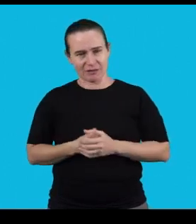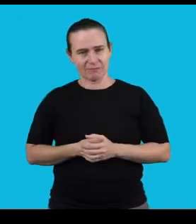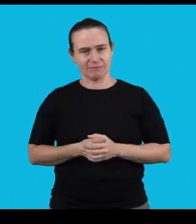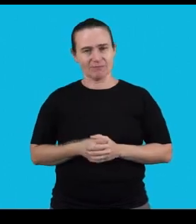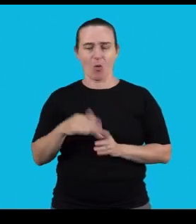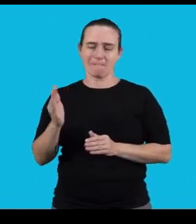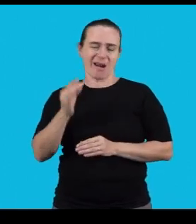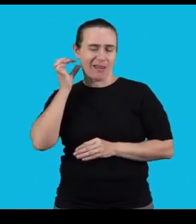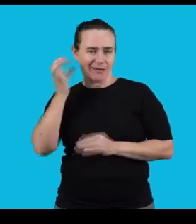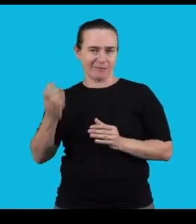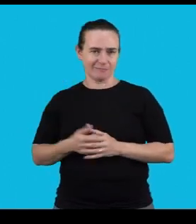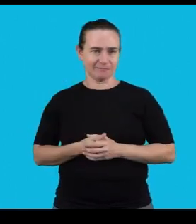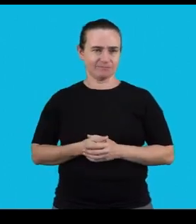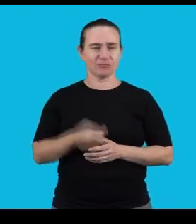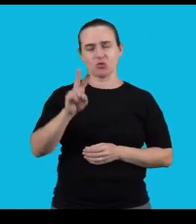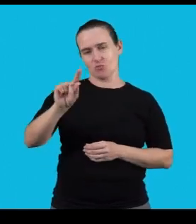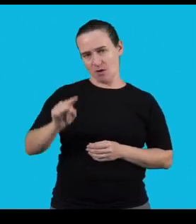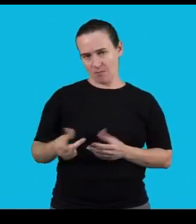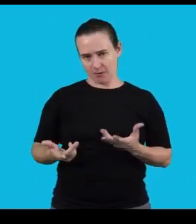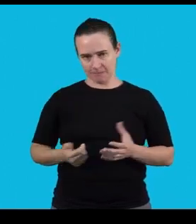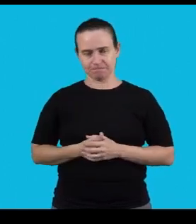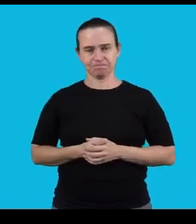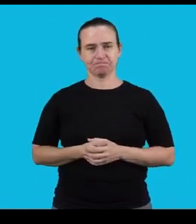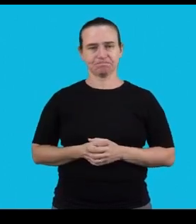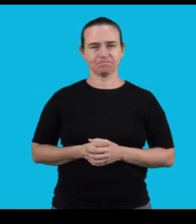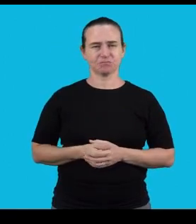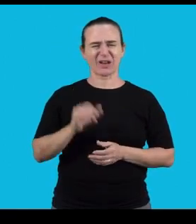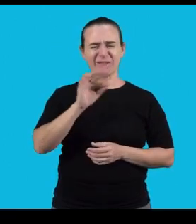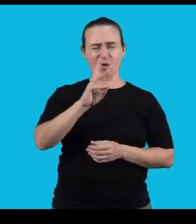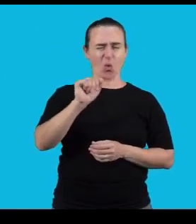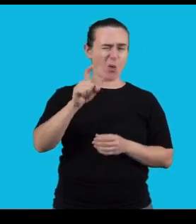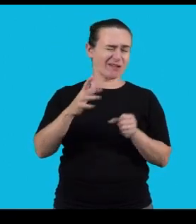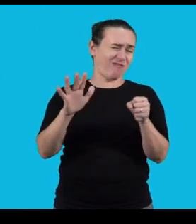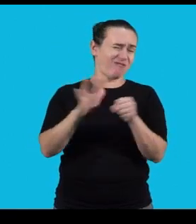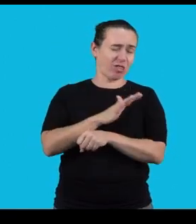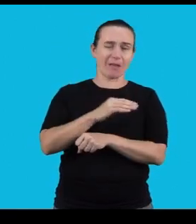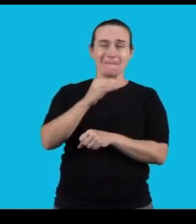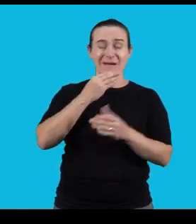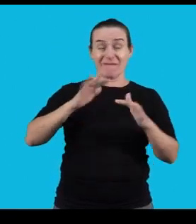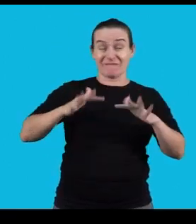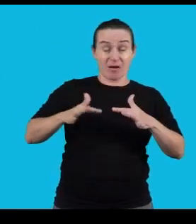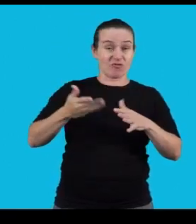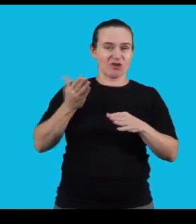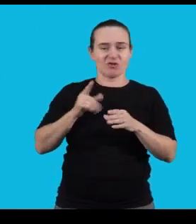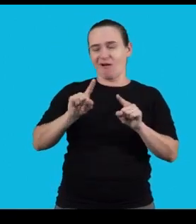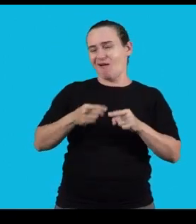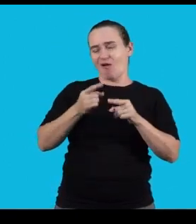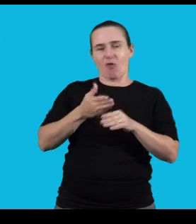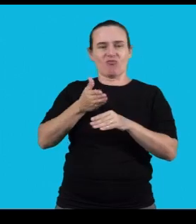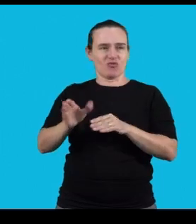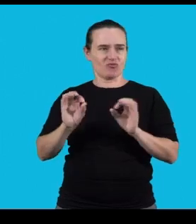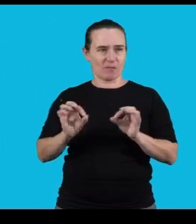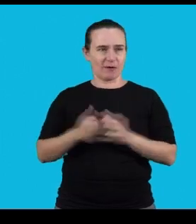middle ear. There is your 2 marks. So if we've got wax that is full here, the vibration is